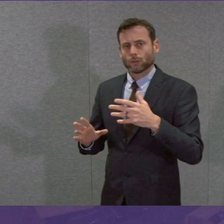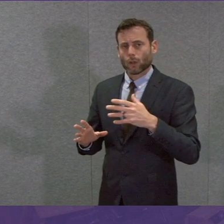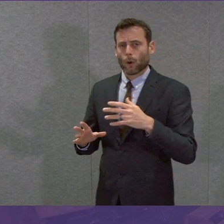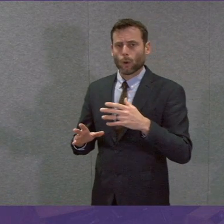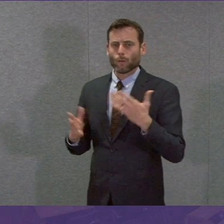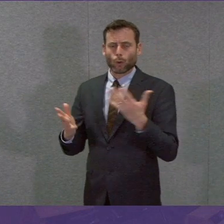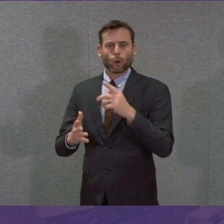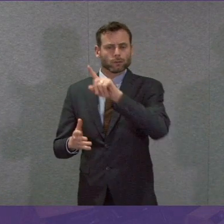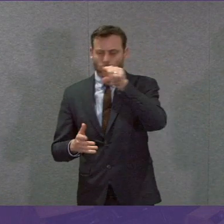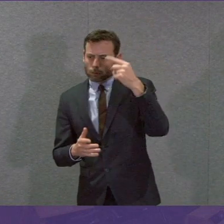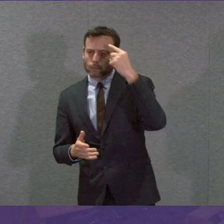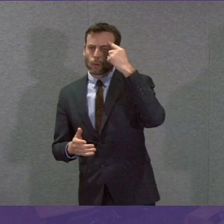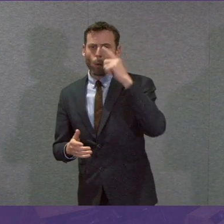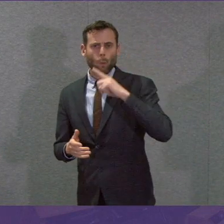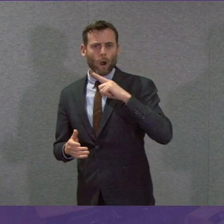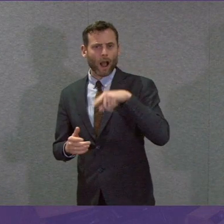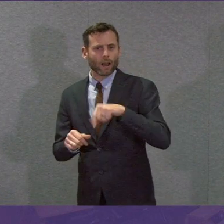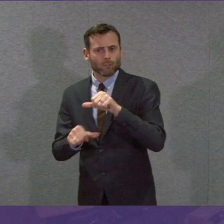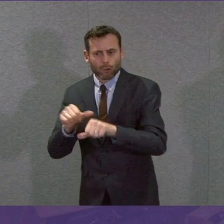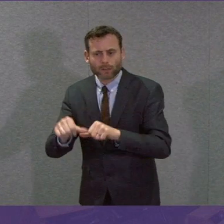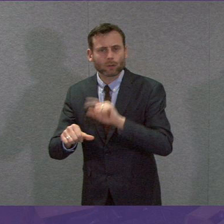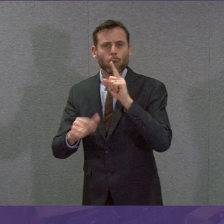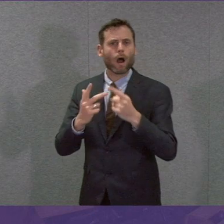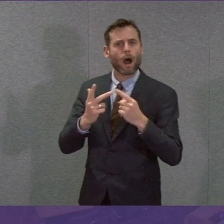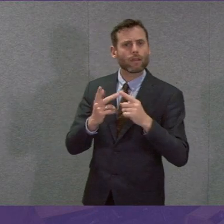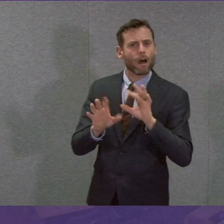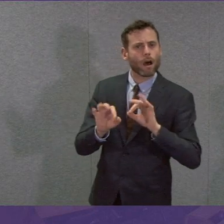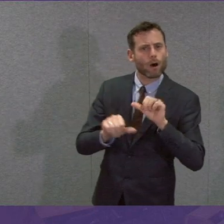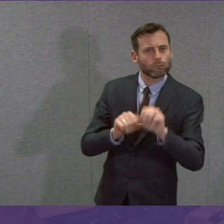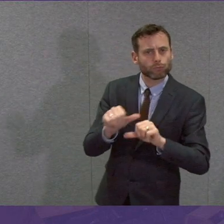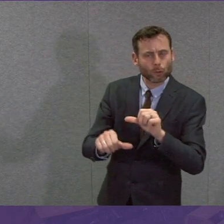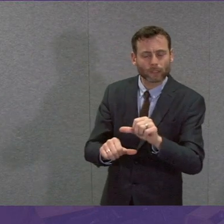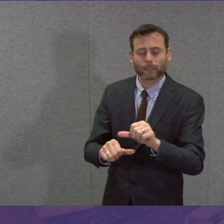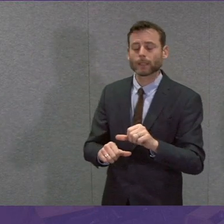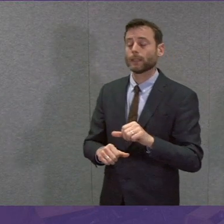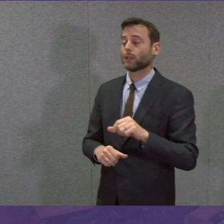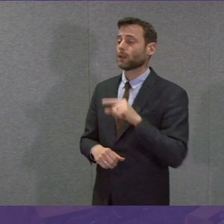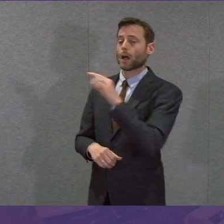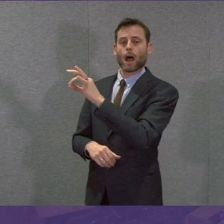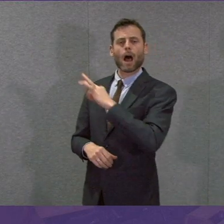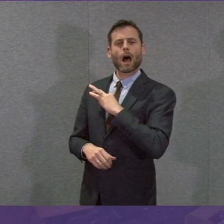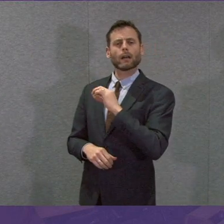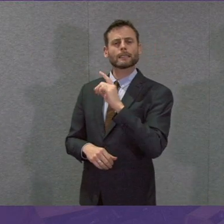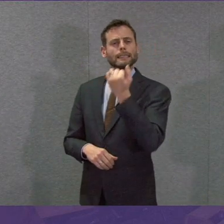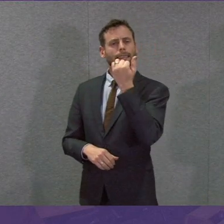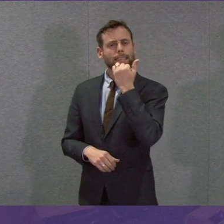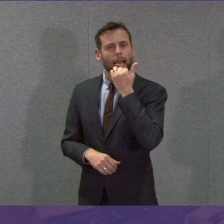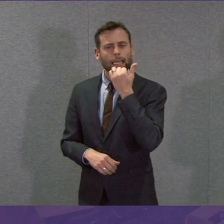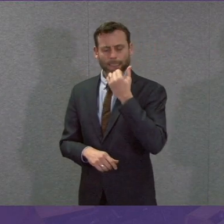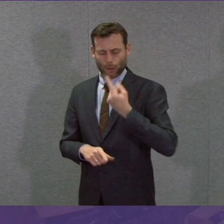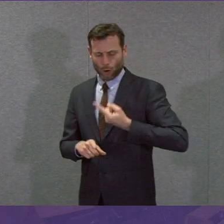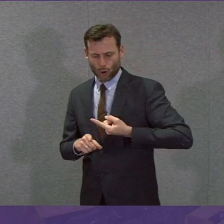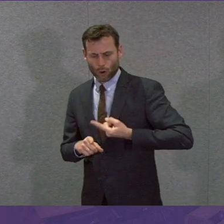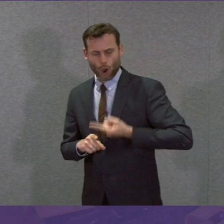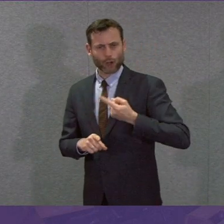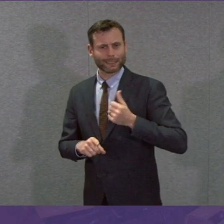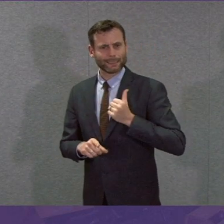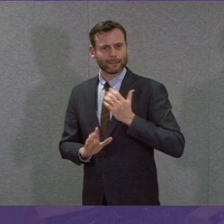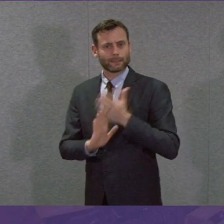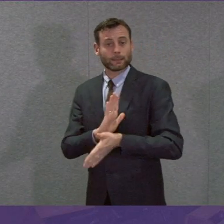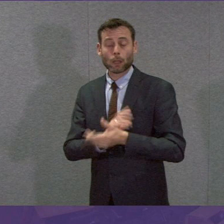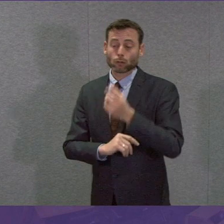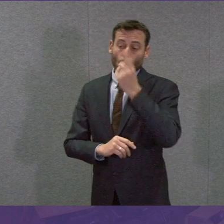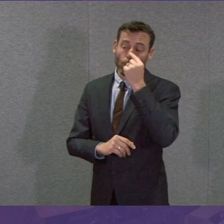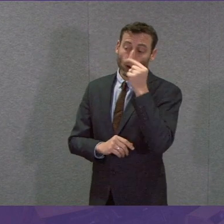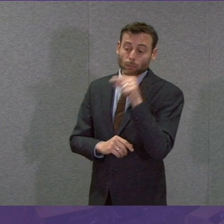place. In terms of the date and the urgency, it is likely that the House of Commons will